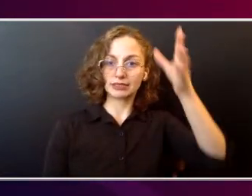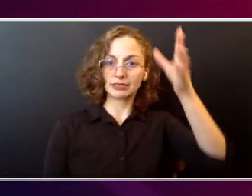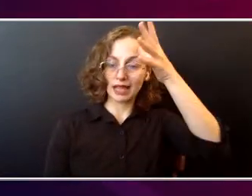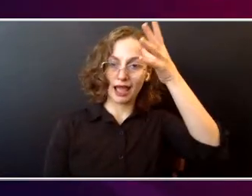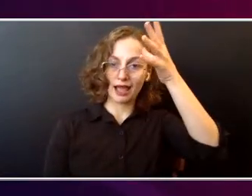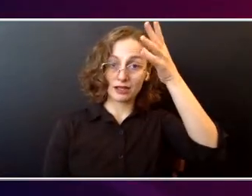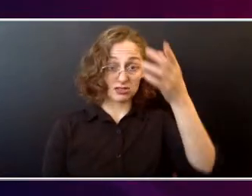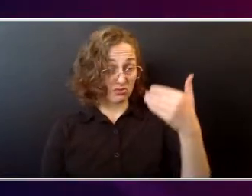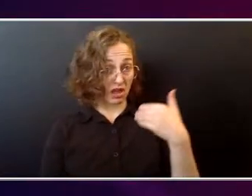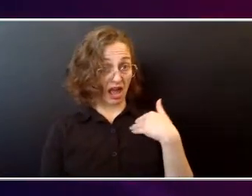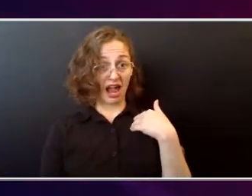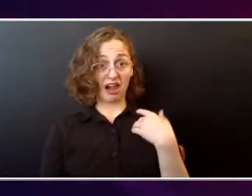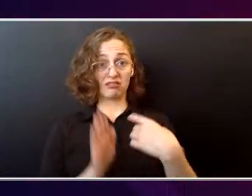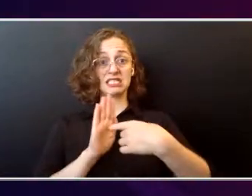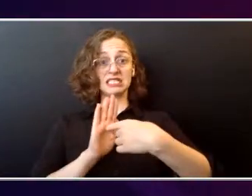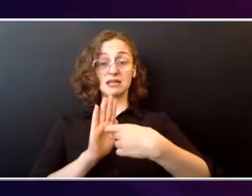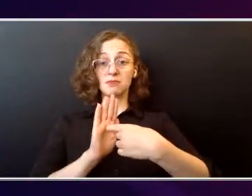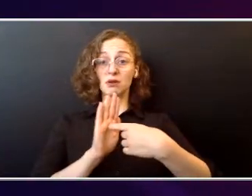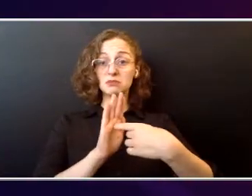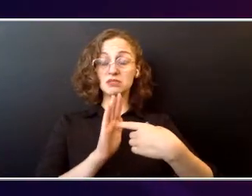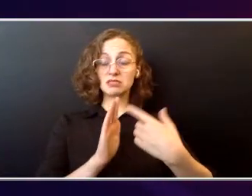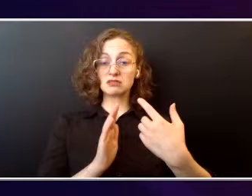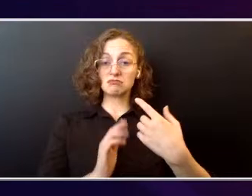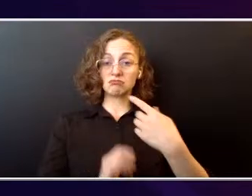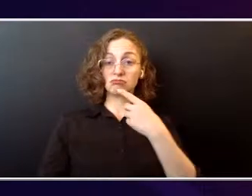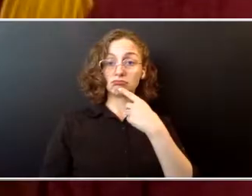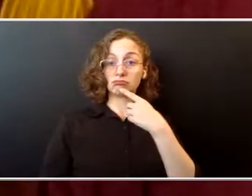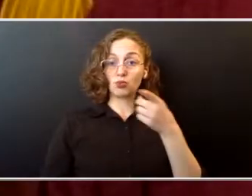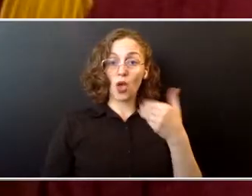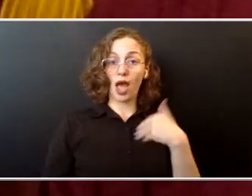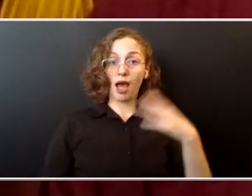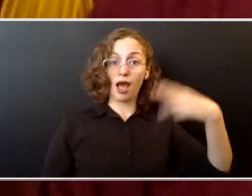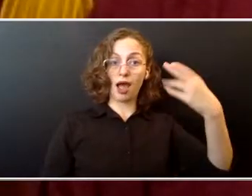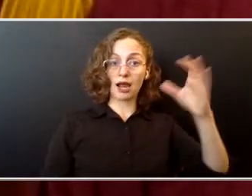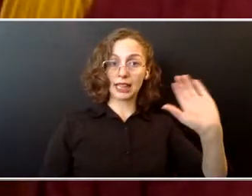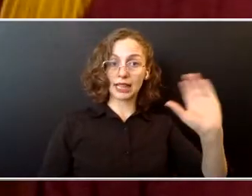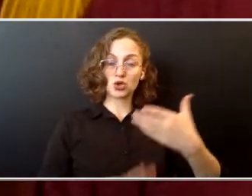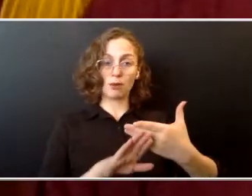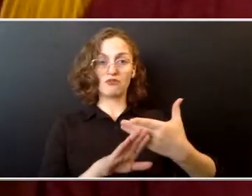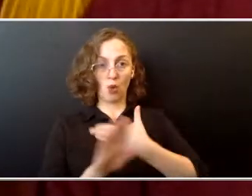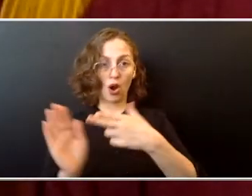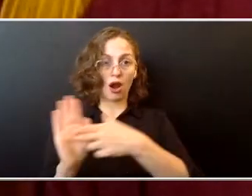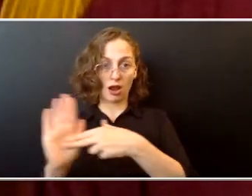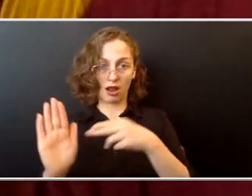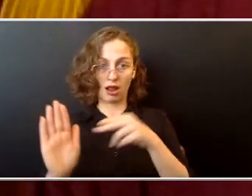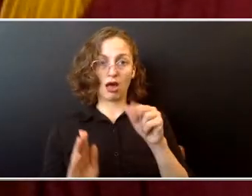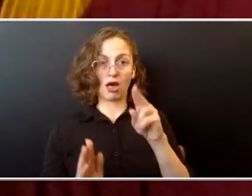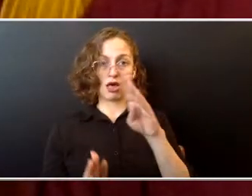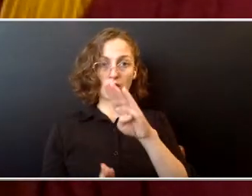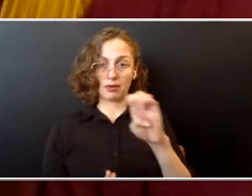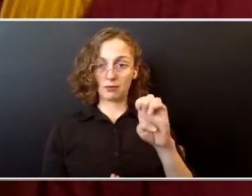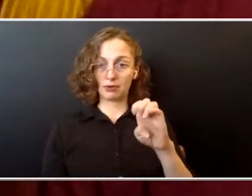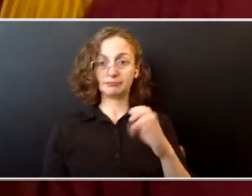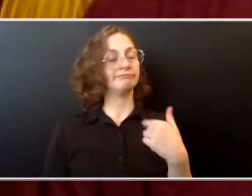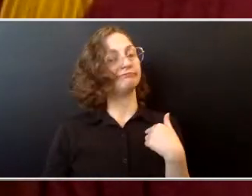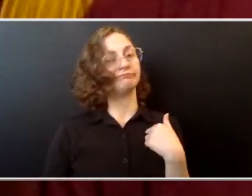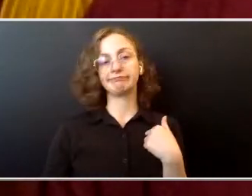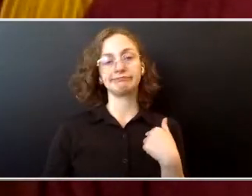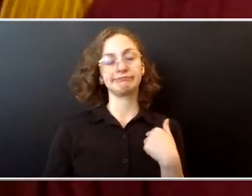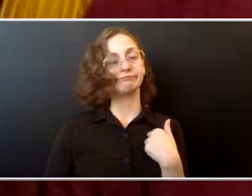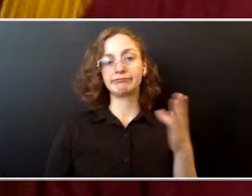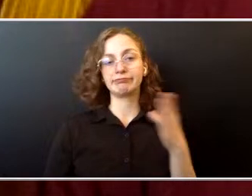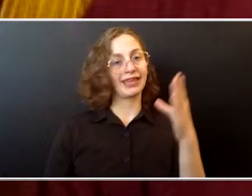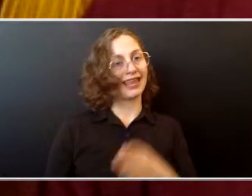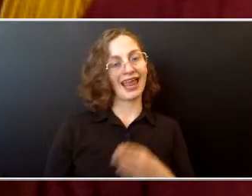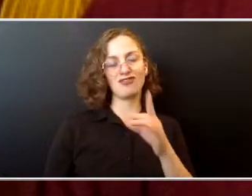cholesterol before Aubrey's diagnosis. I did not. I never had my cholesterol